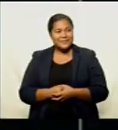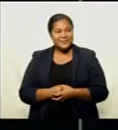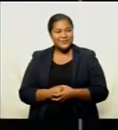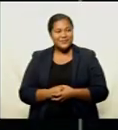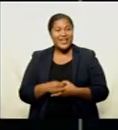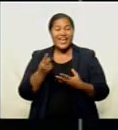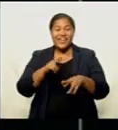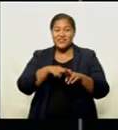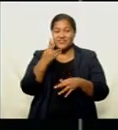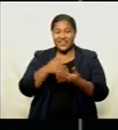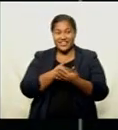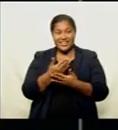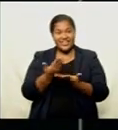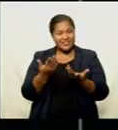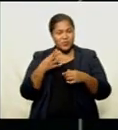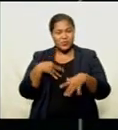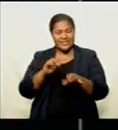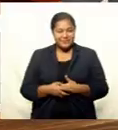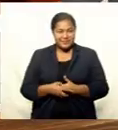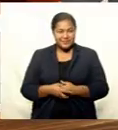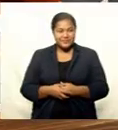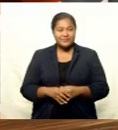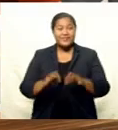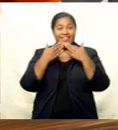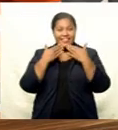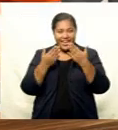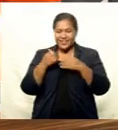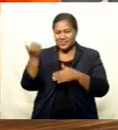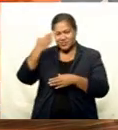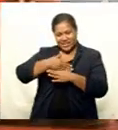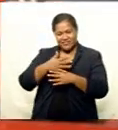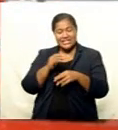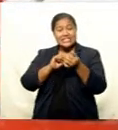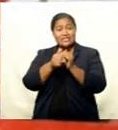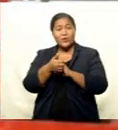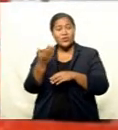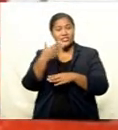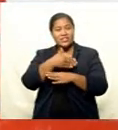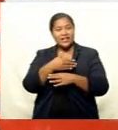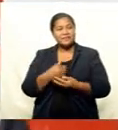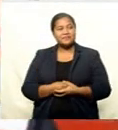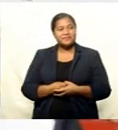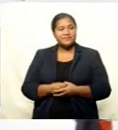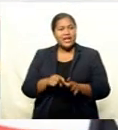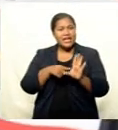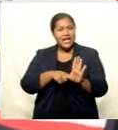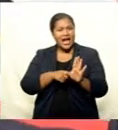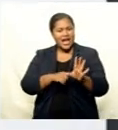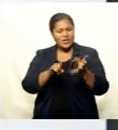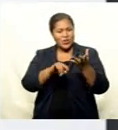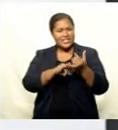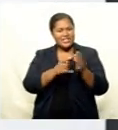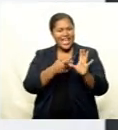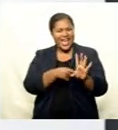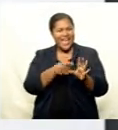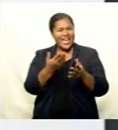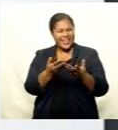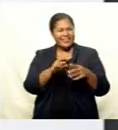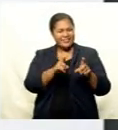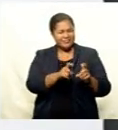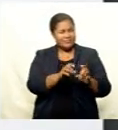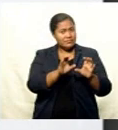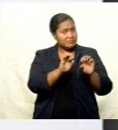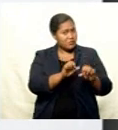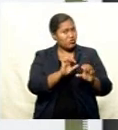And Friday Night Sports now with Jamie. Thank you and good evening in sports tonight. Young USA-based fly half eyes Nrua